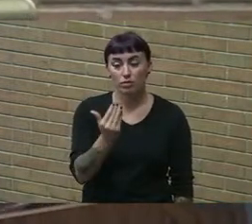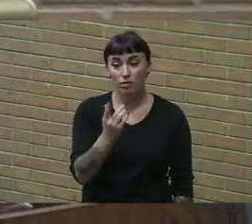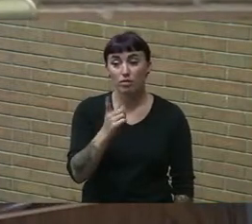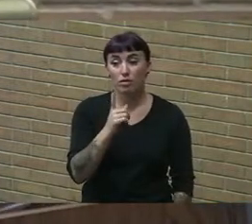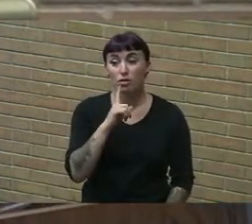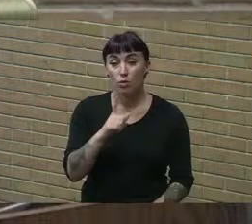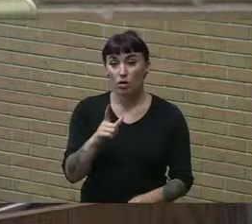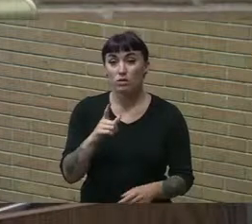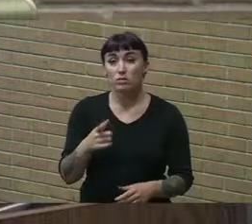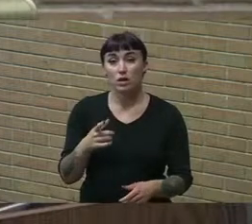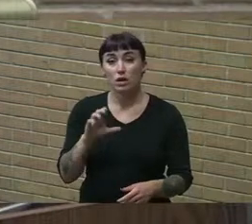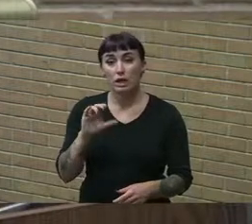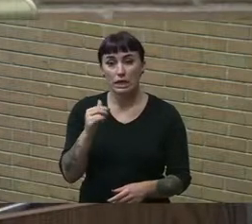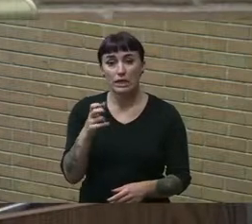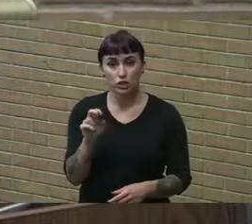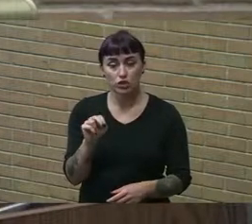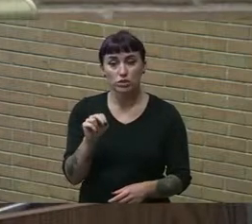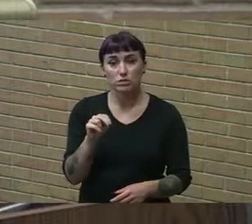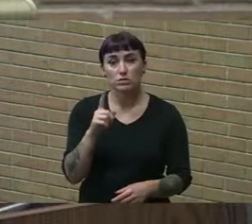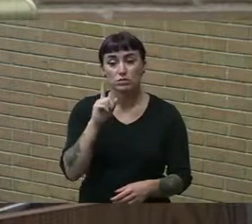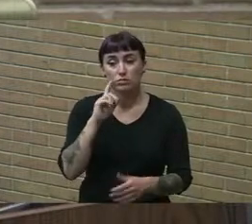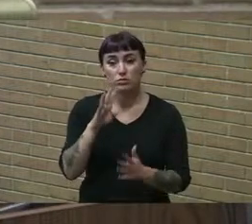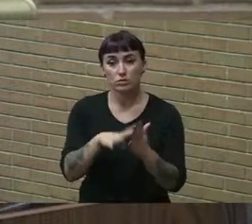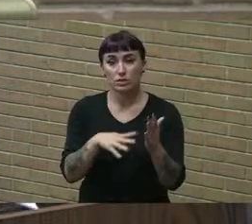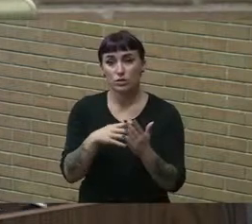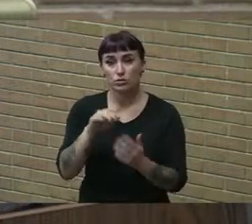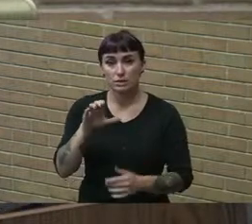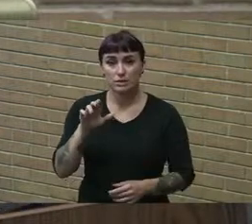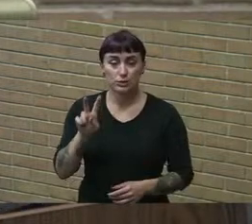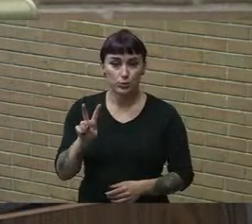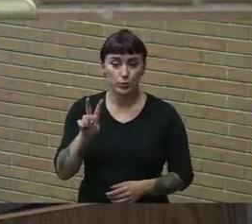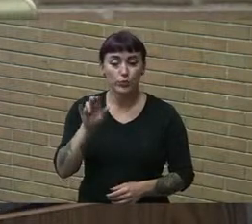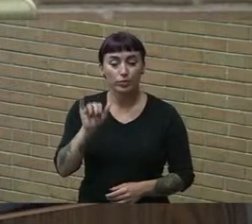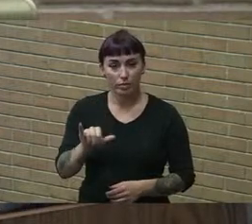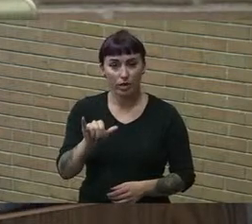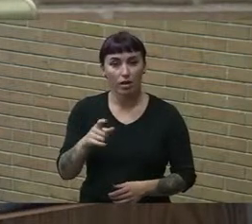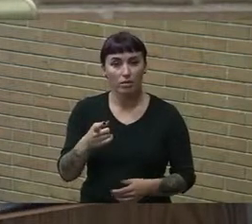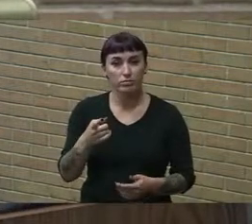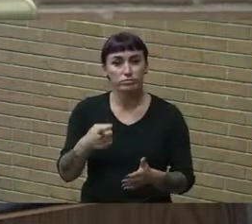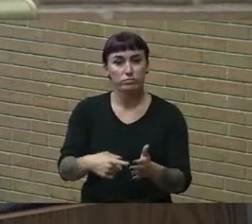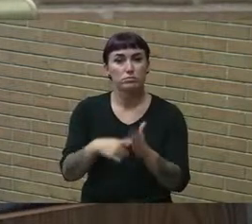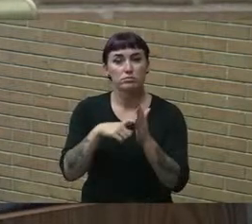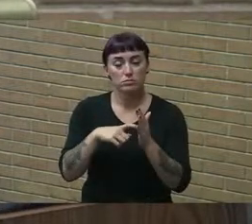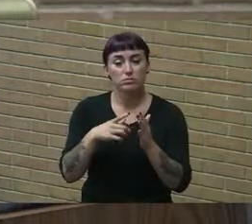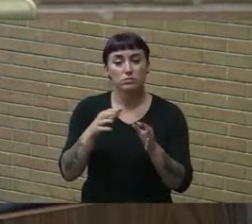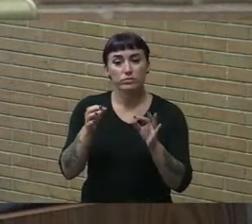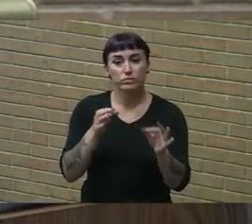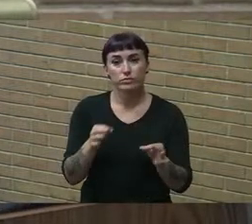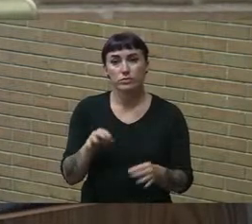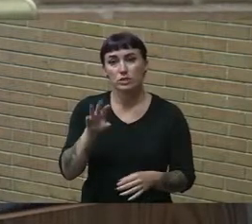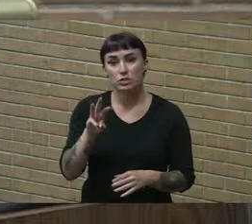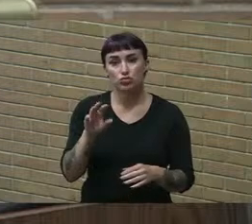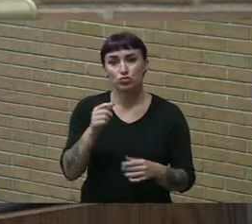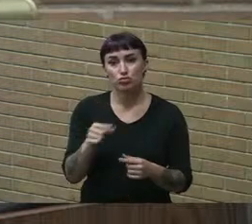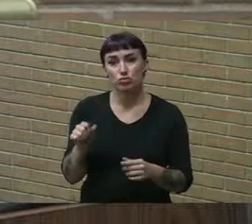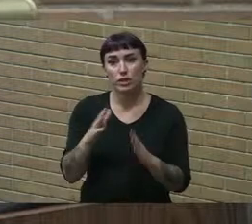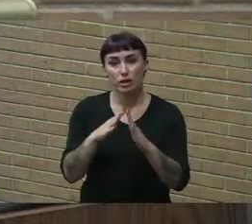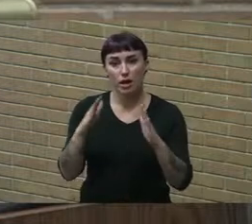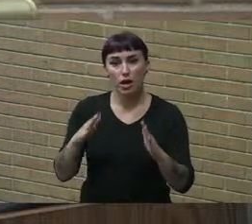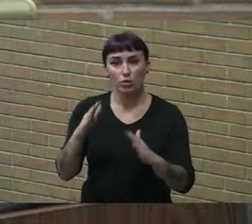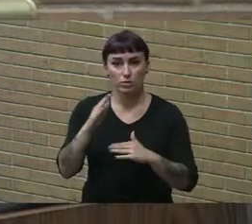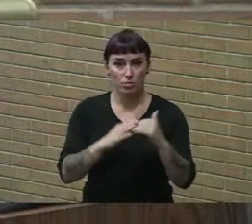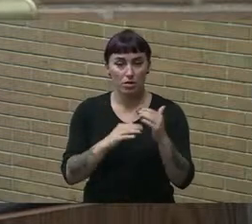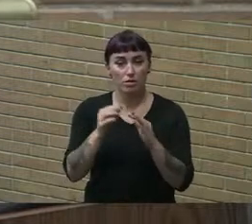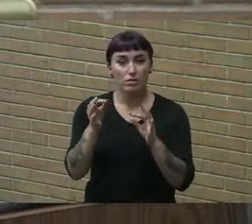a condition in Schedule C2, and that condition defined the 6 greenhouse buildings